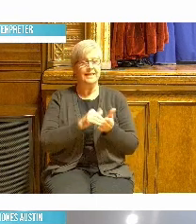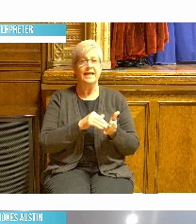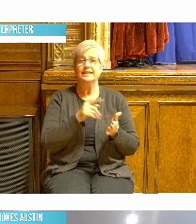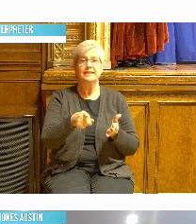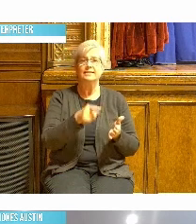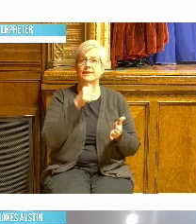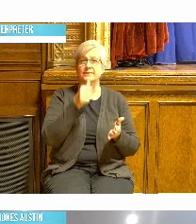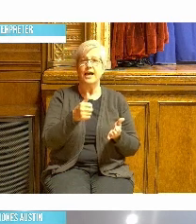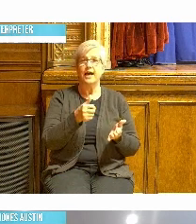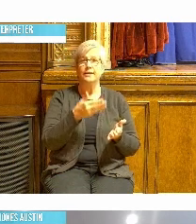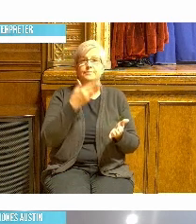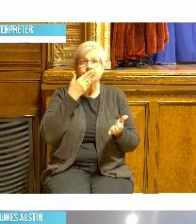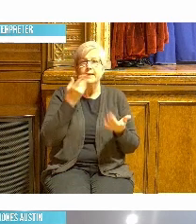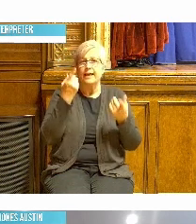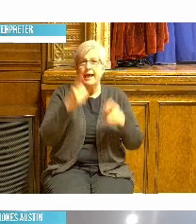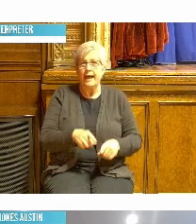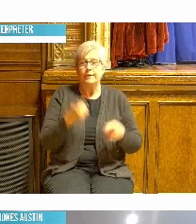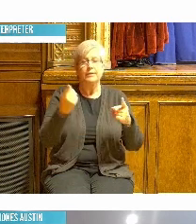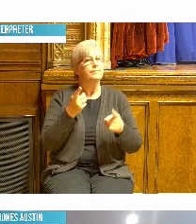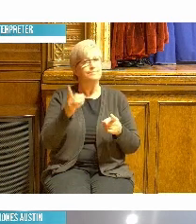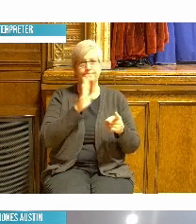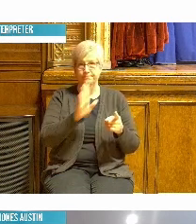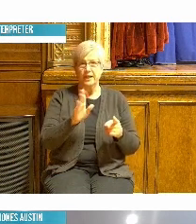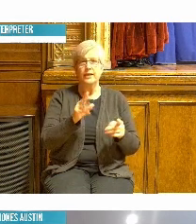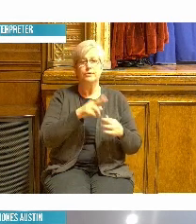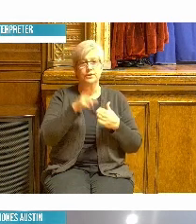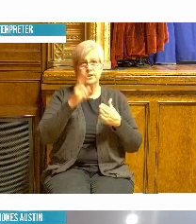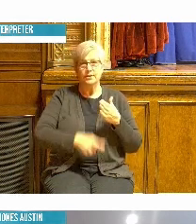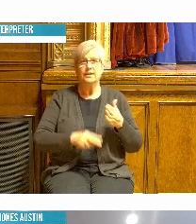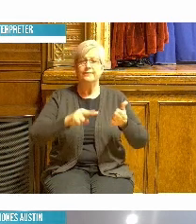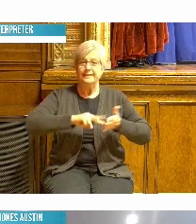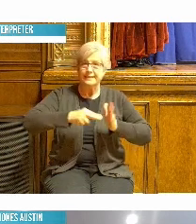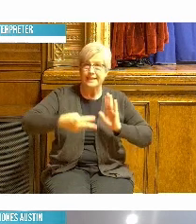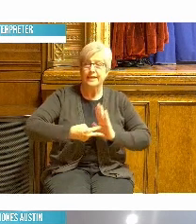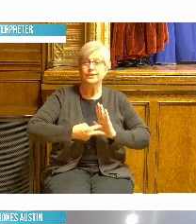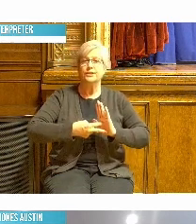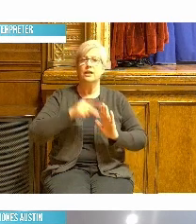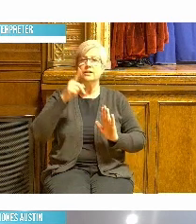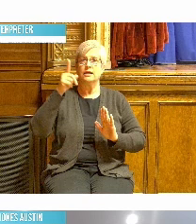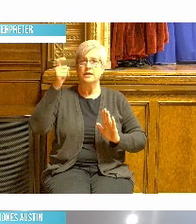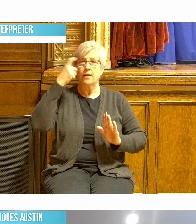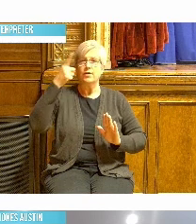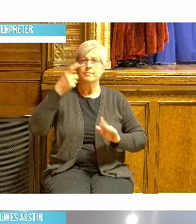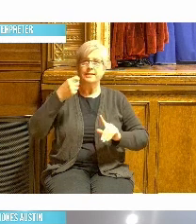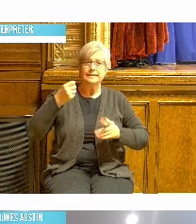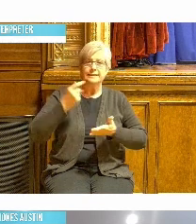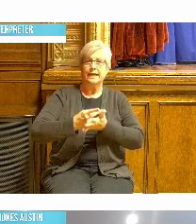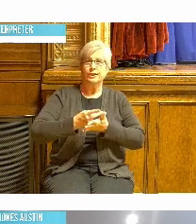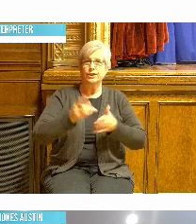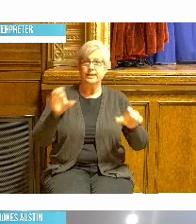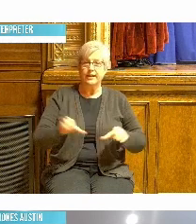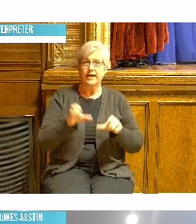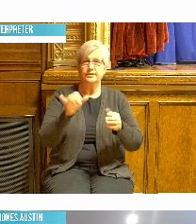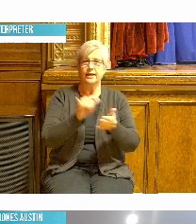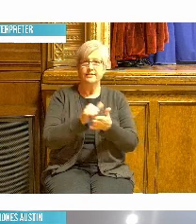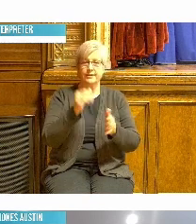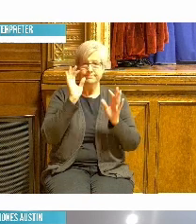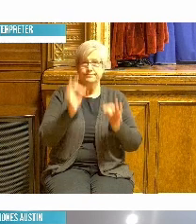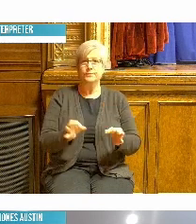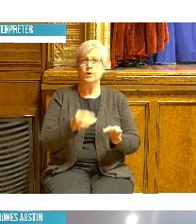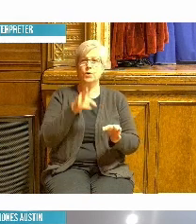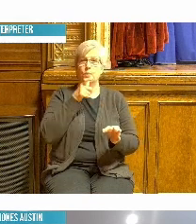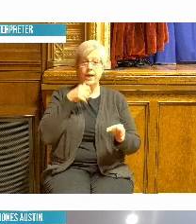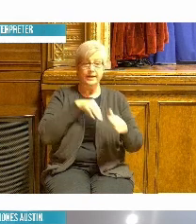not a coincidence. They were the result of intentional government-sanctioned actions that determined who